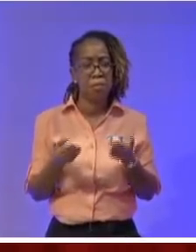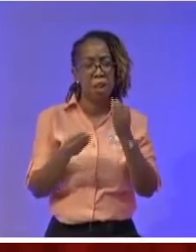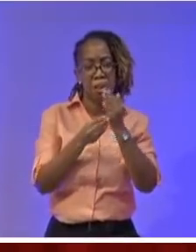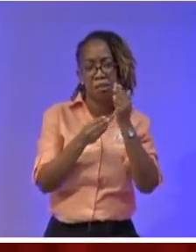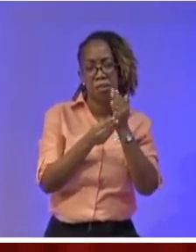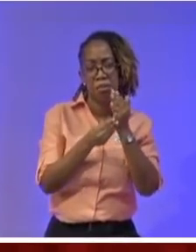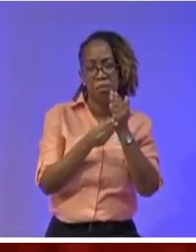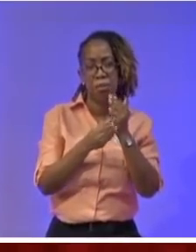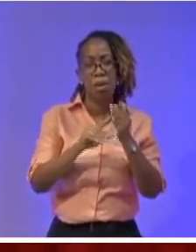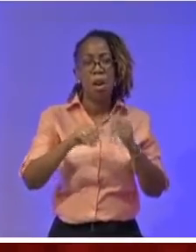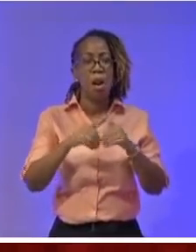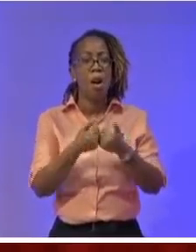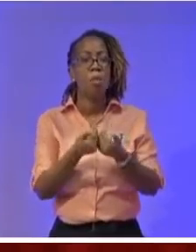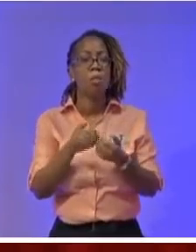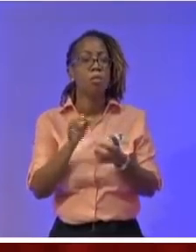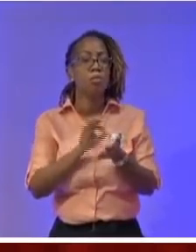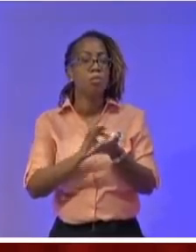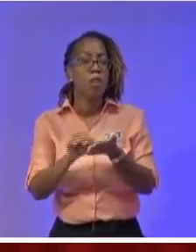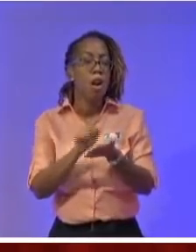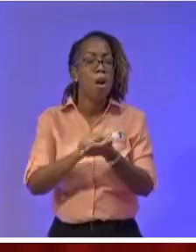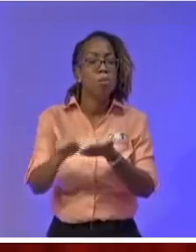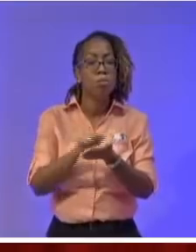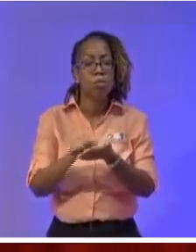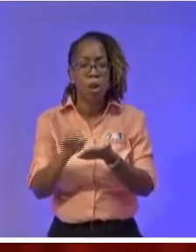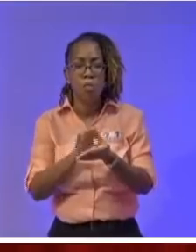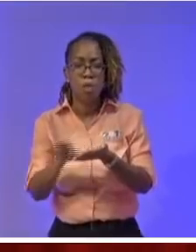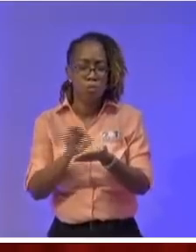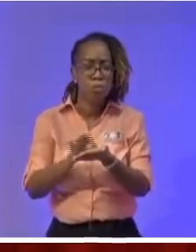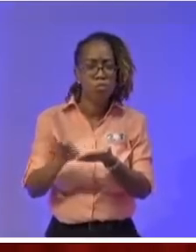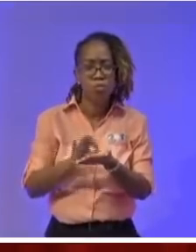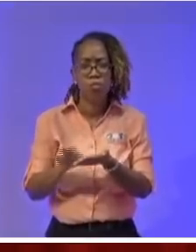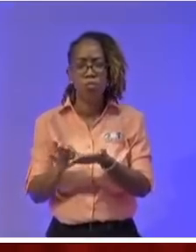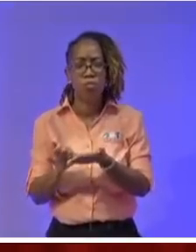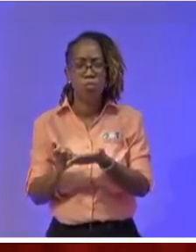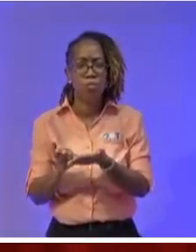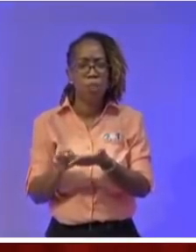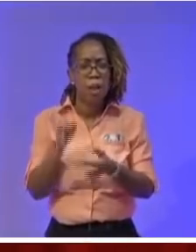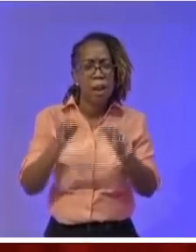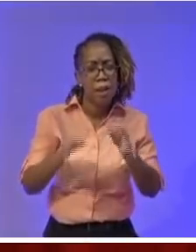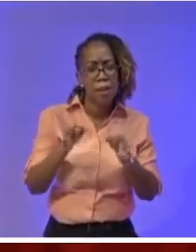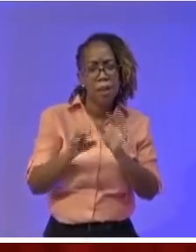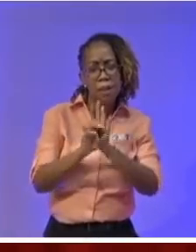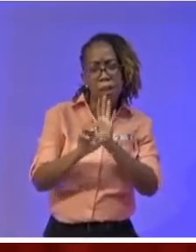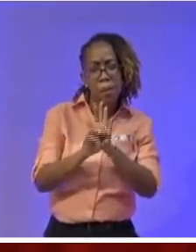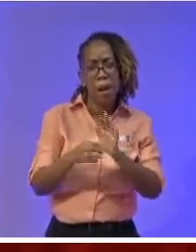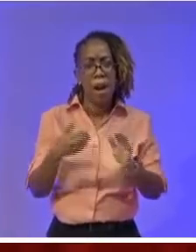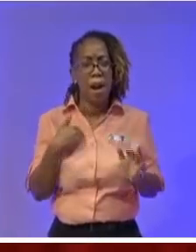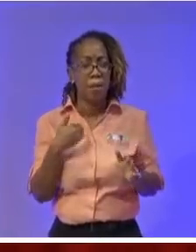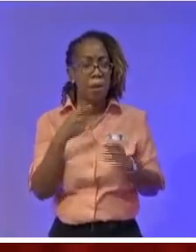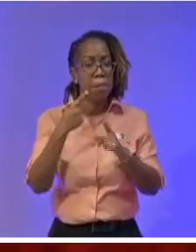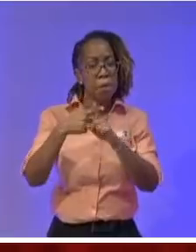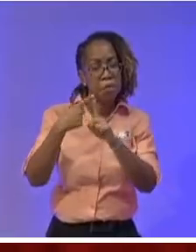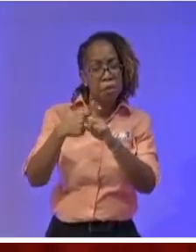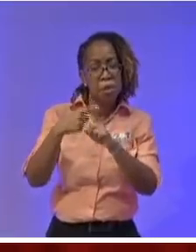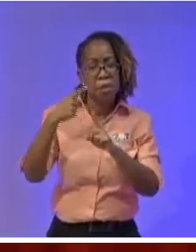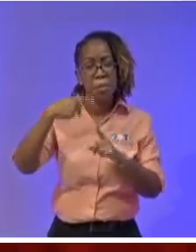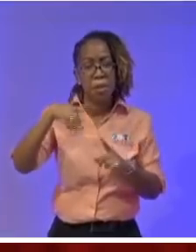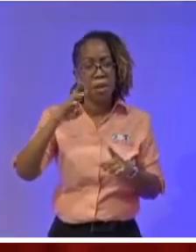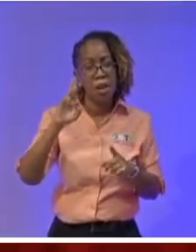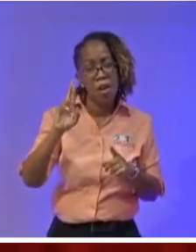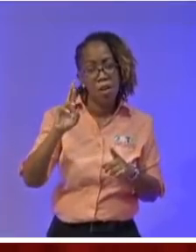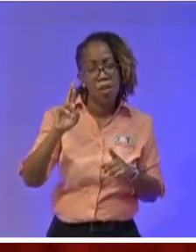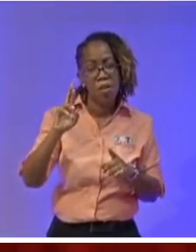a positive PCR test but very mild symptoms, should that really be classed as